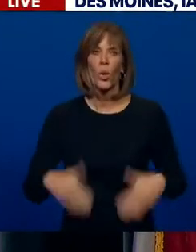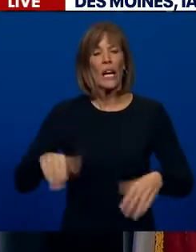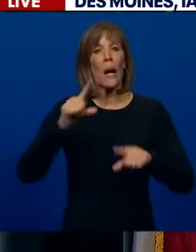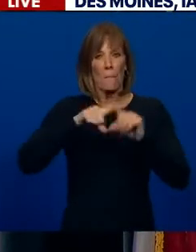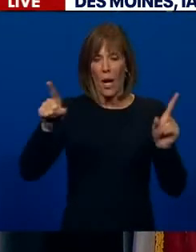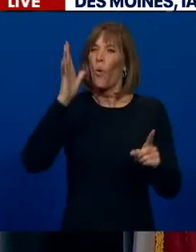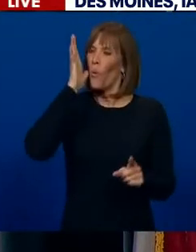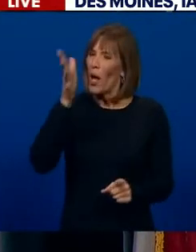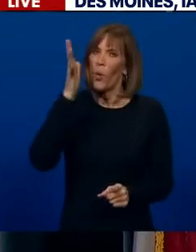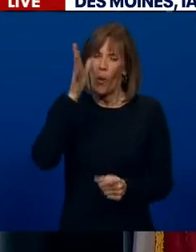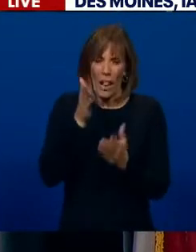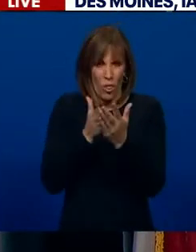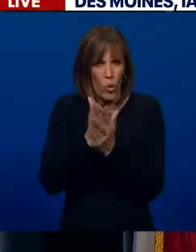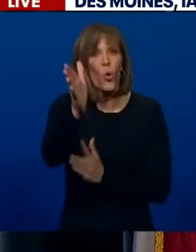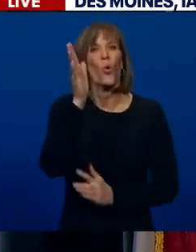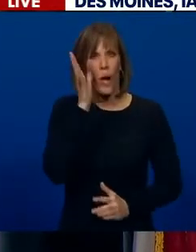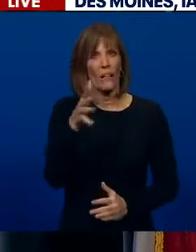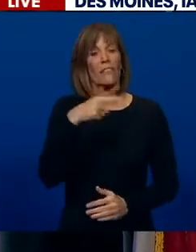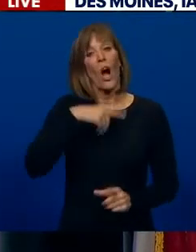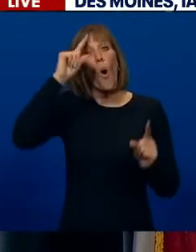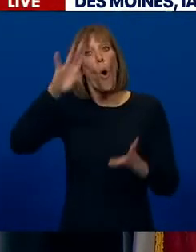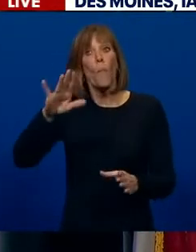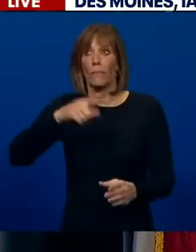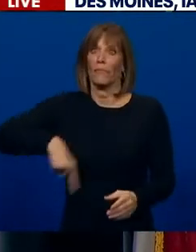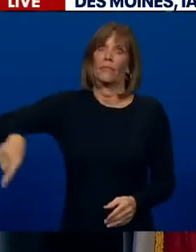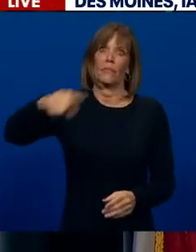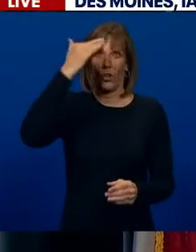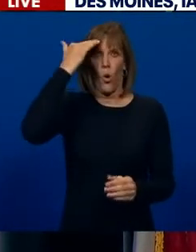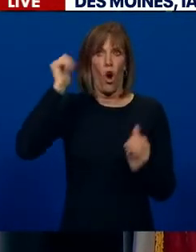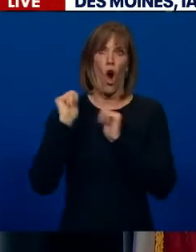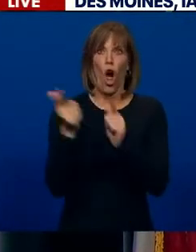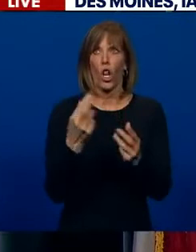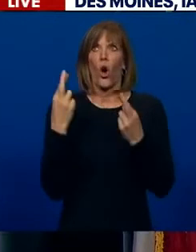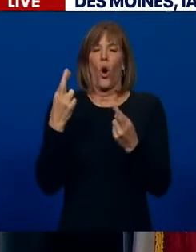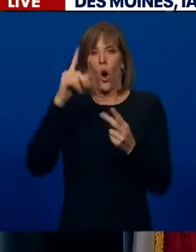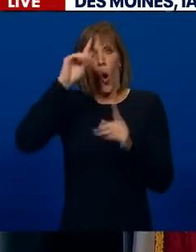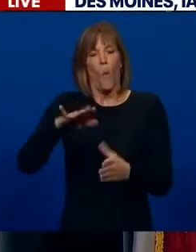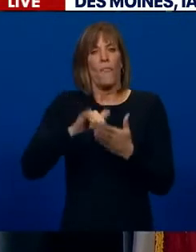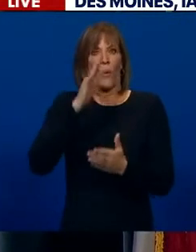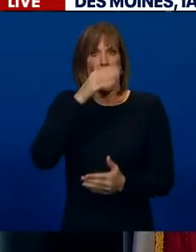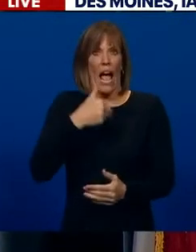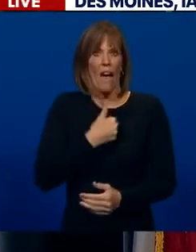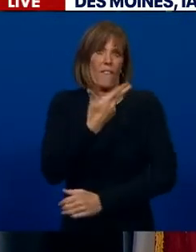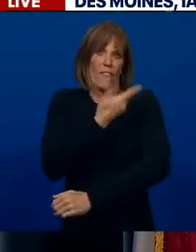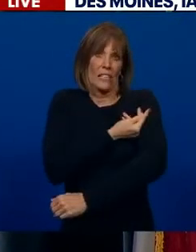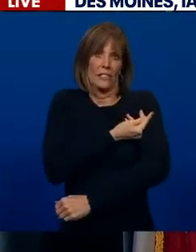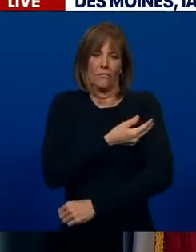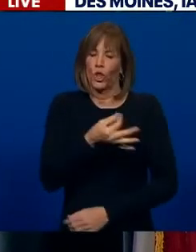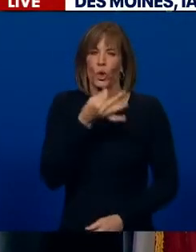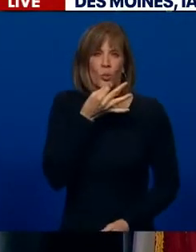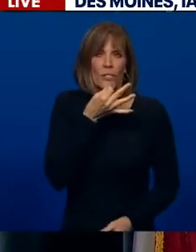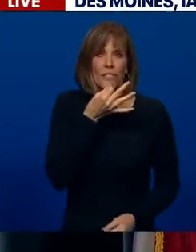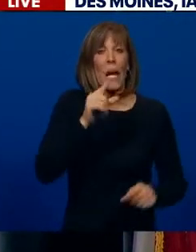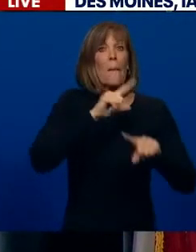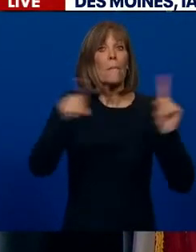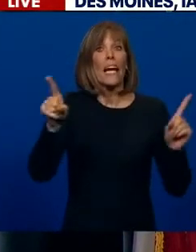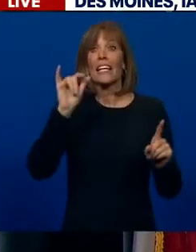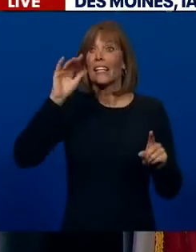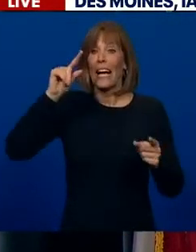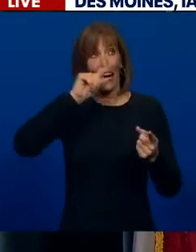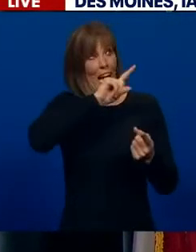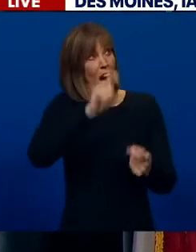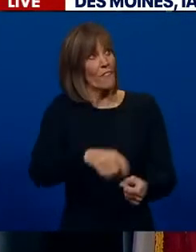end of the tunnel. And I'm hopeful, as we all are, that a vaccine will be here soon. But until